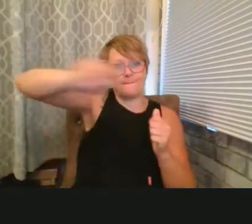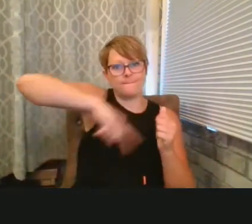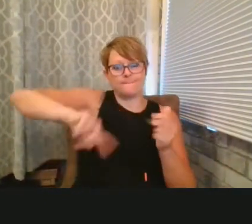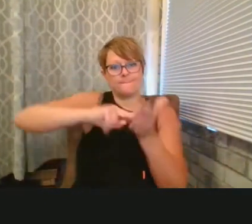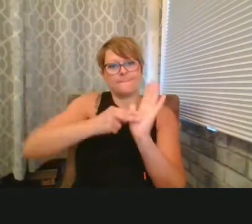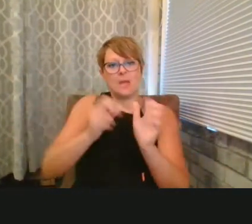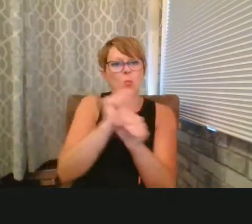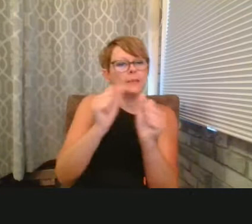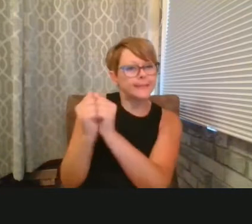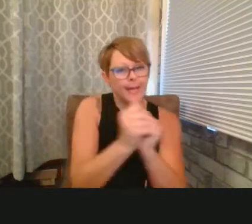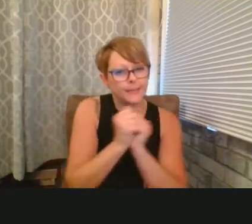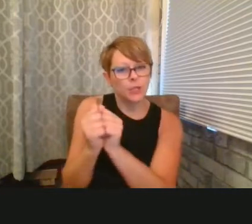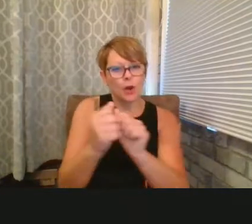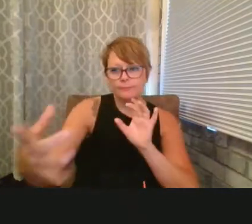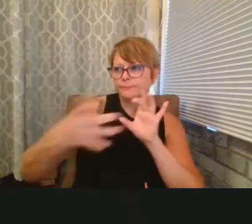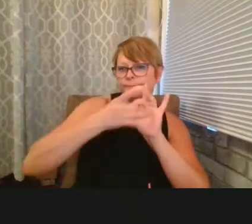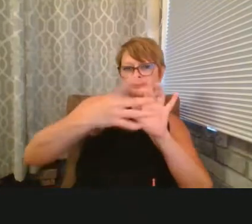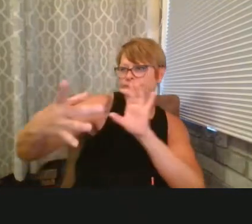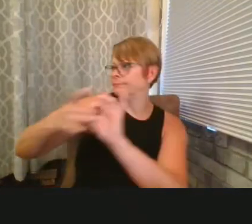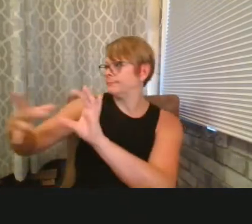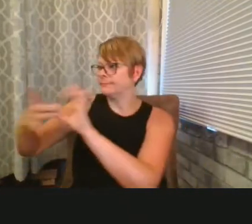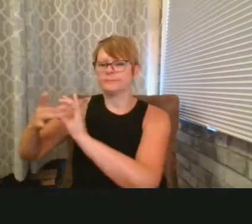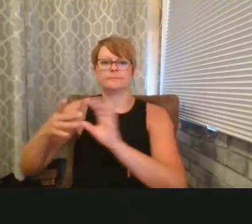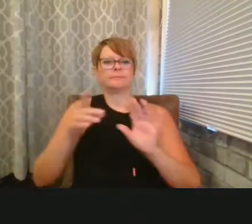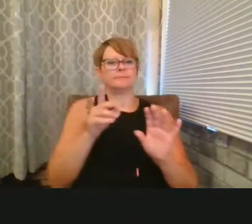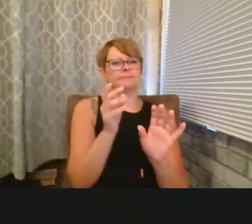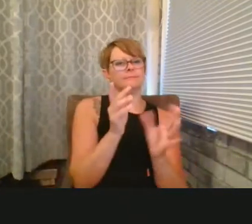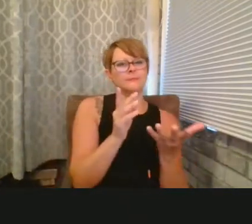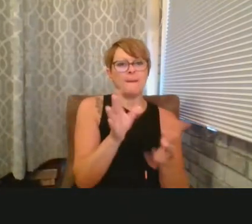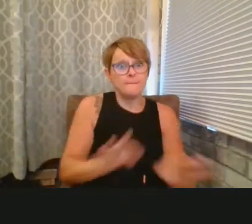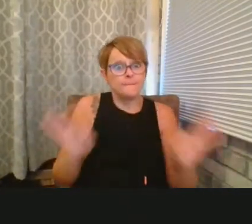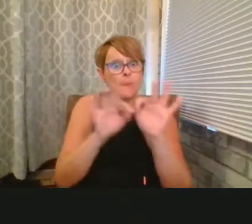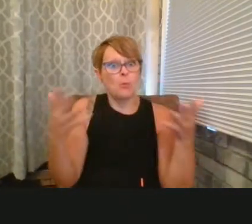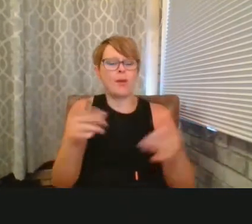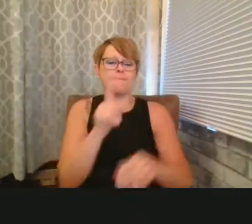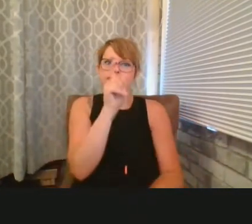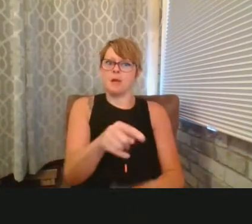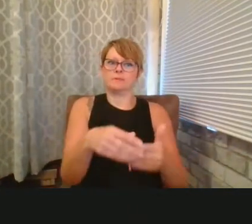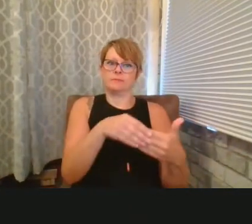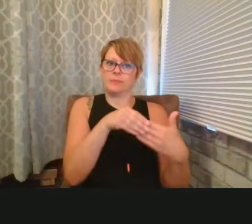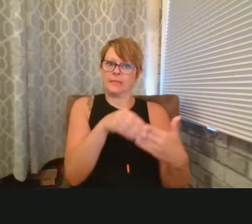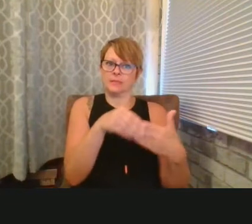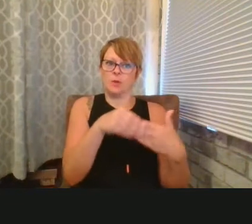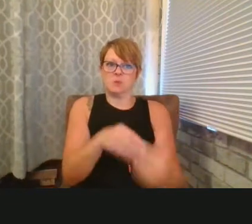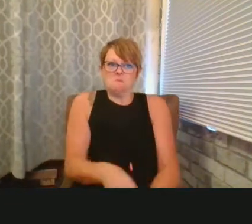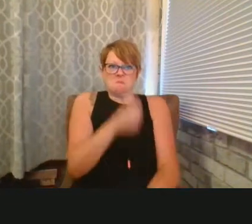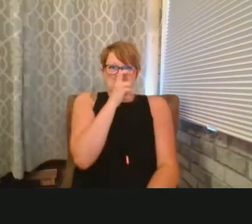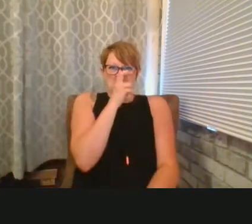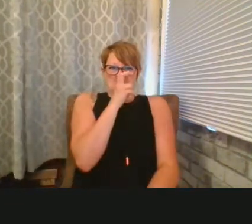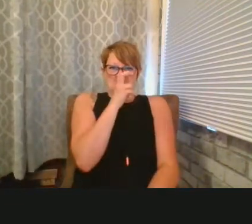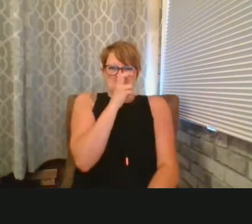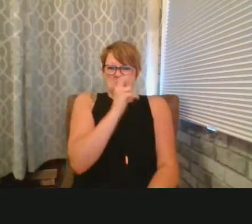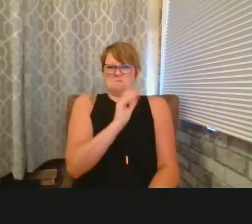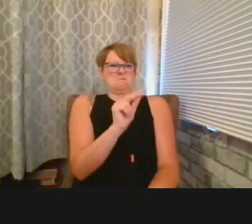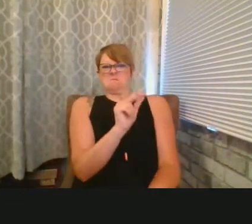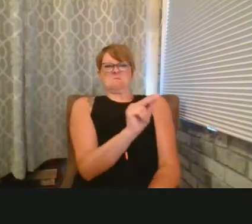to work with others. Flexibility is very important. You cannot be rigid in any business that you're doing. Again,